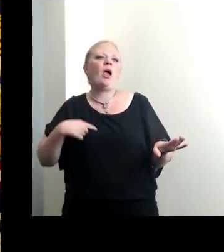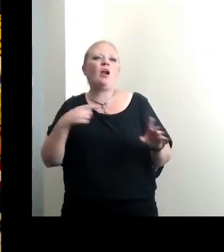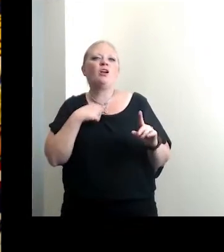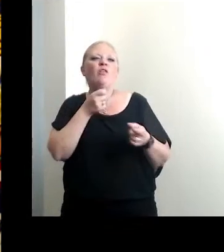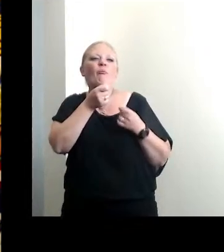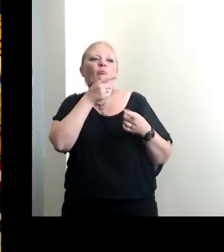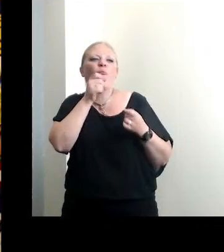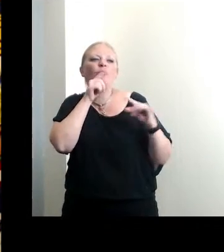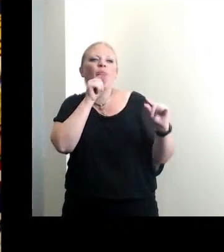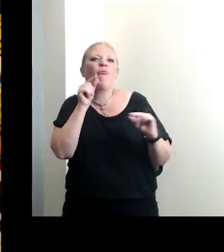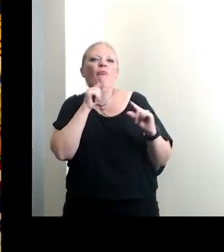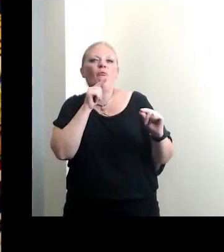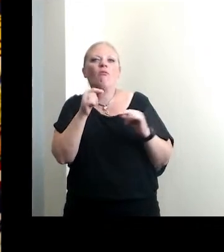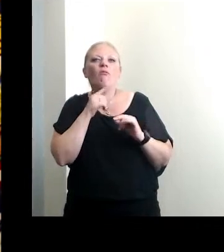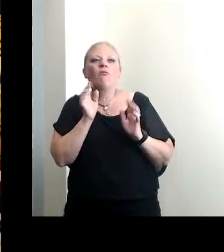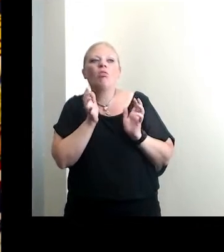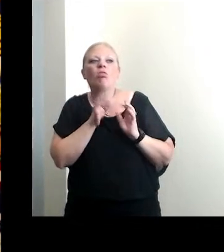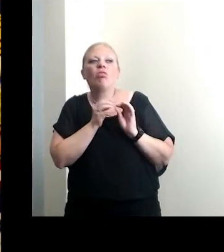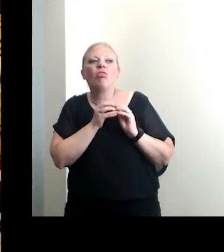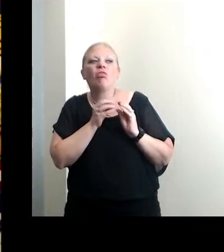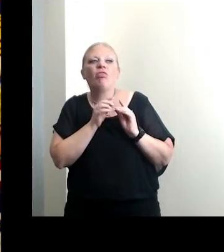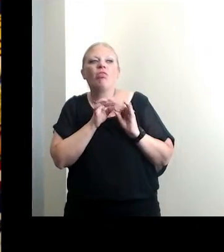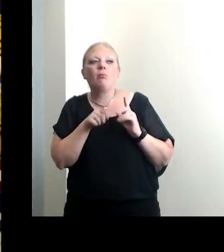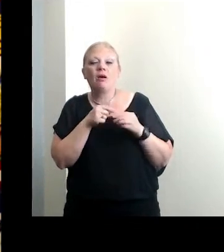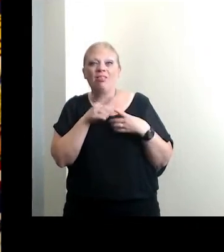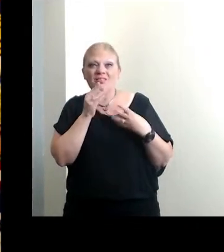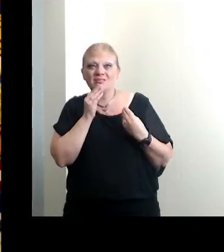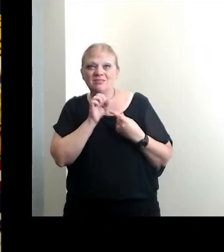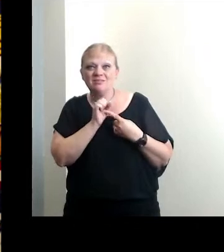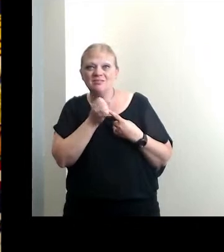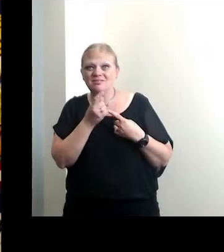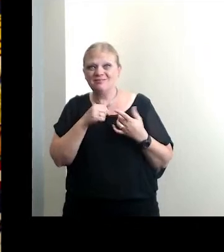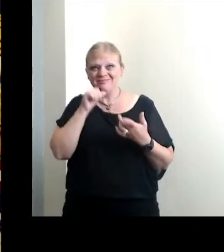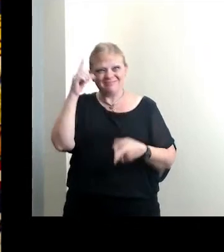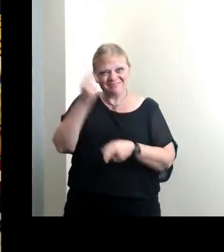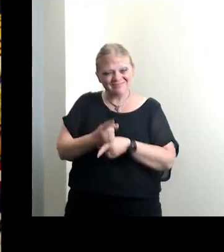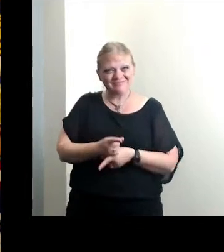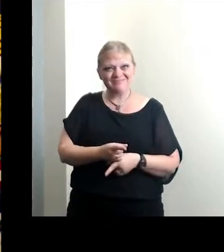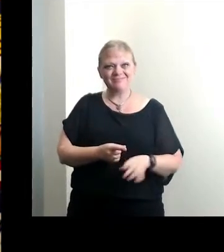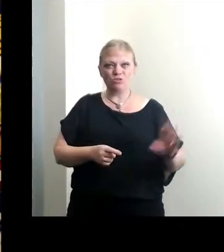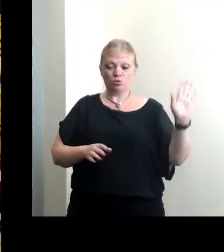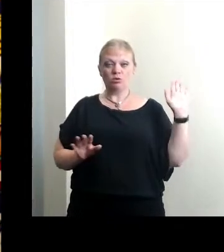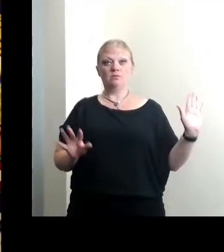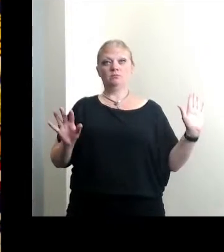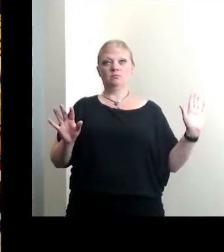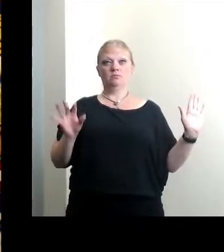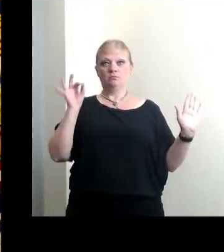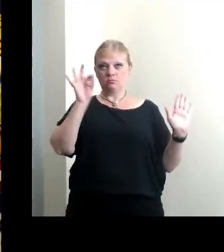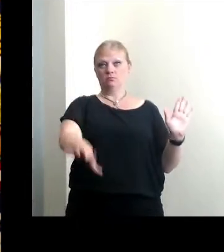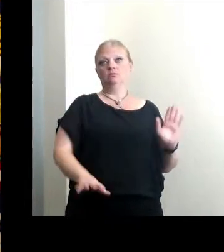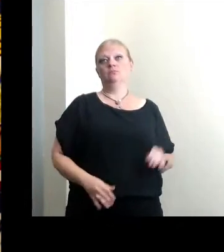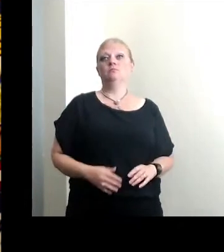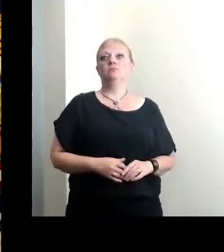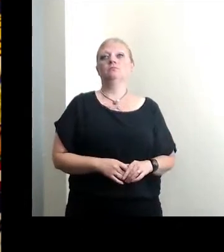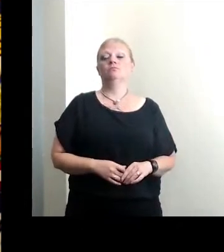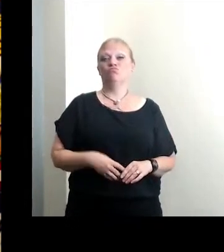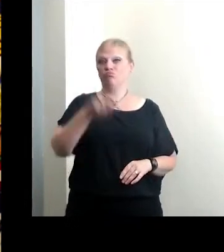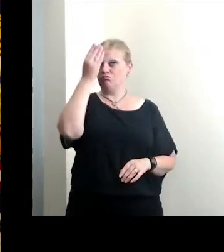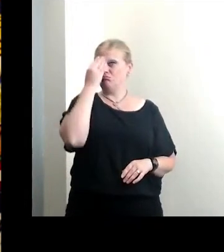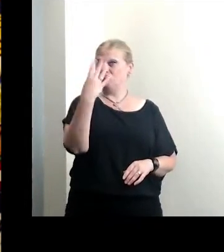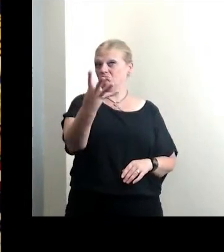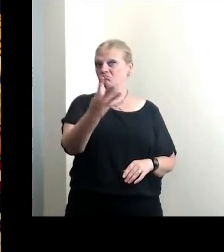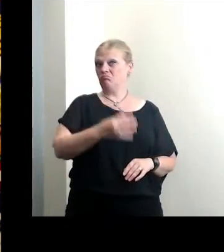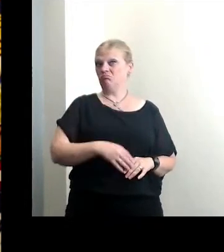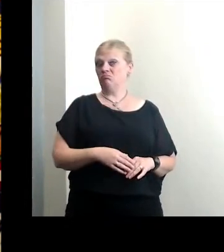the situation, and the information is not accurate. So for the record, I did want to put out there